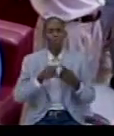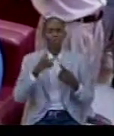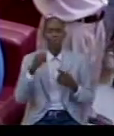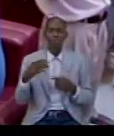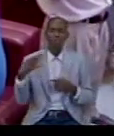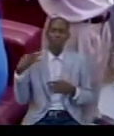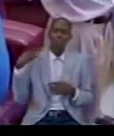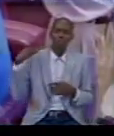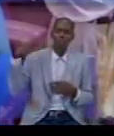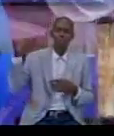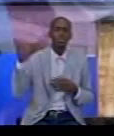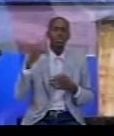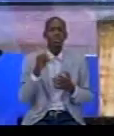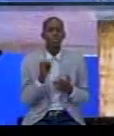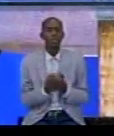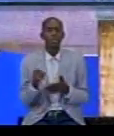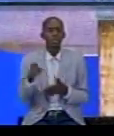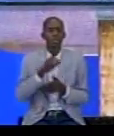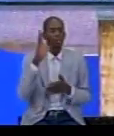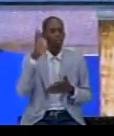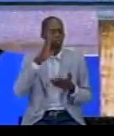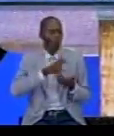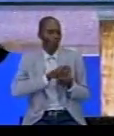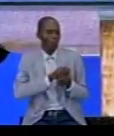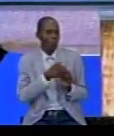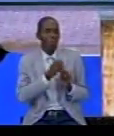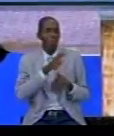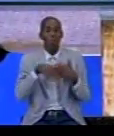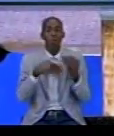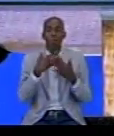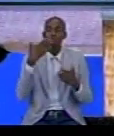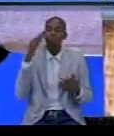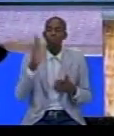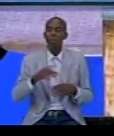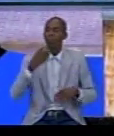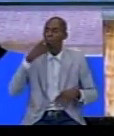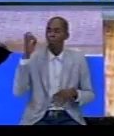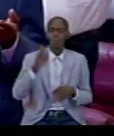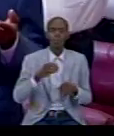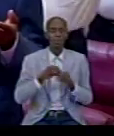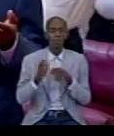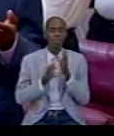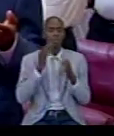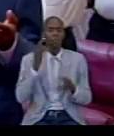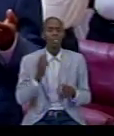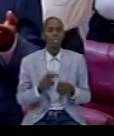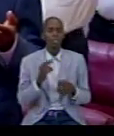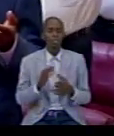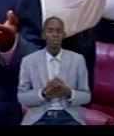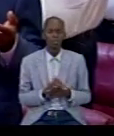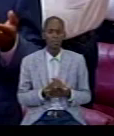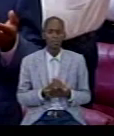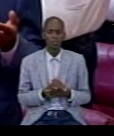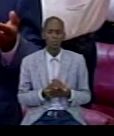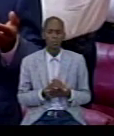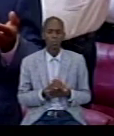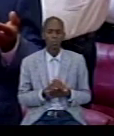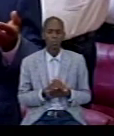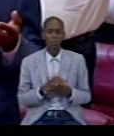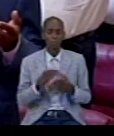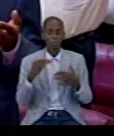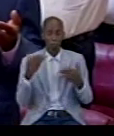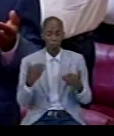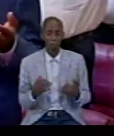they will crush and destroy all evil decrees in Jesus' name.